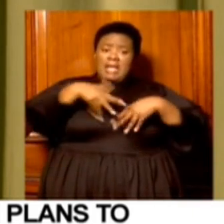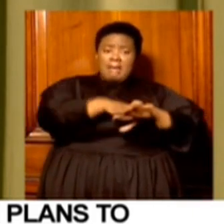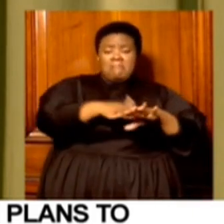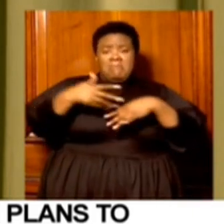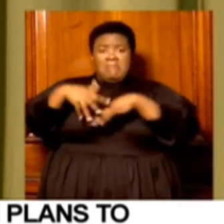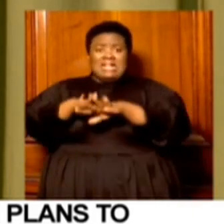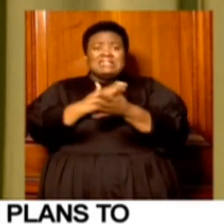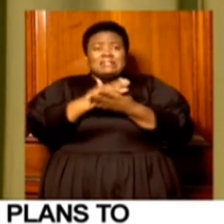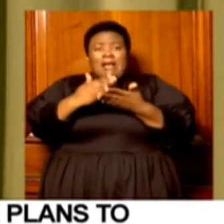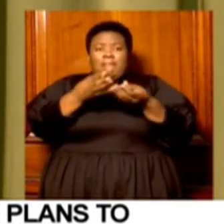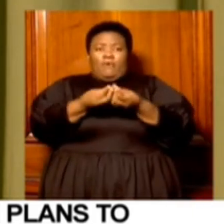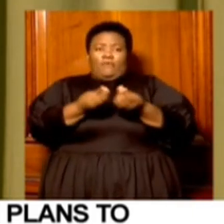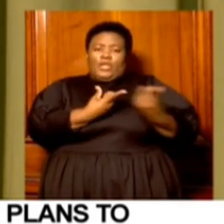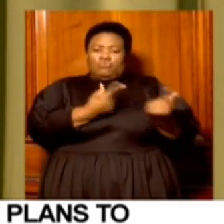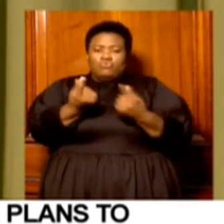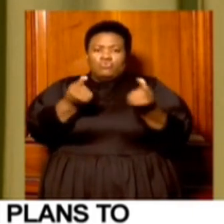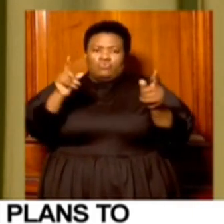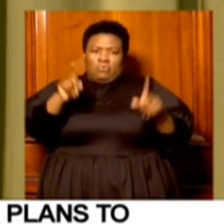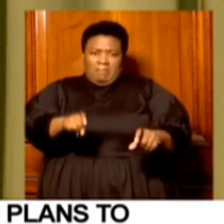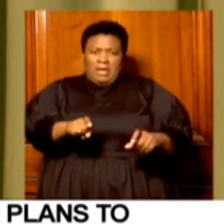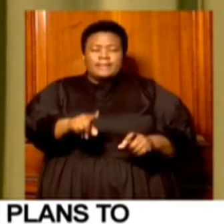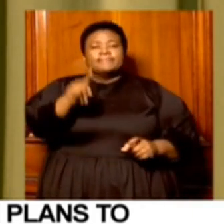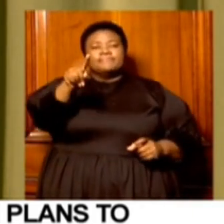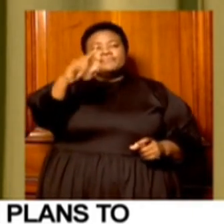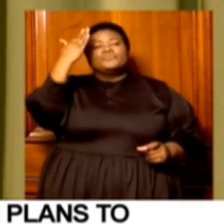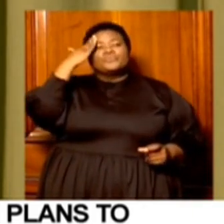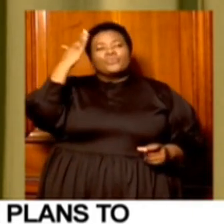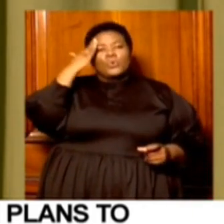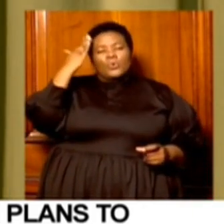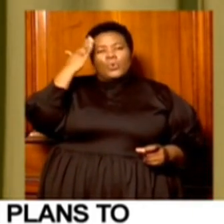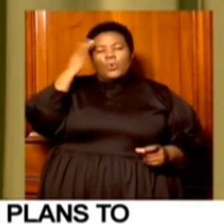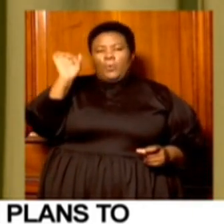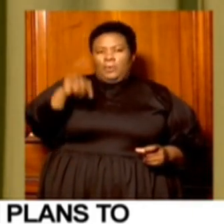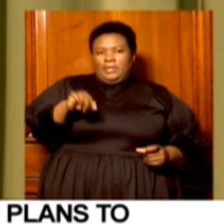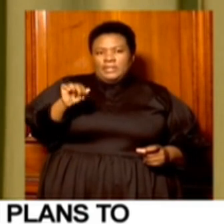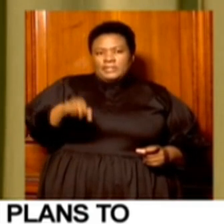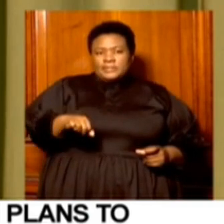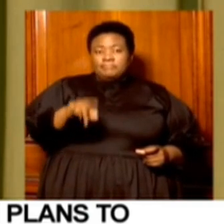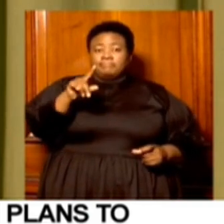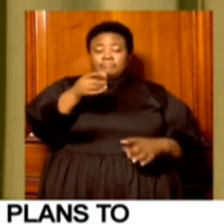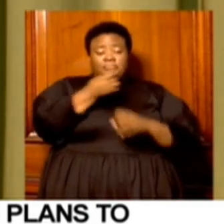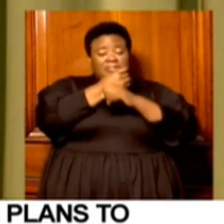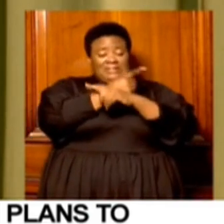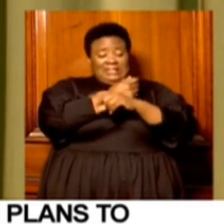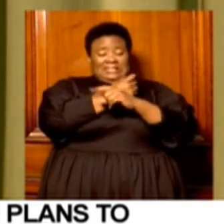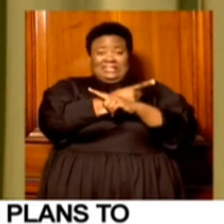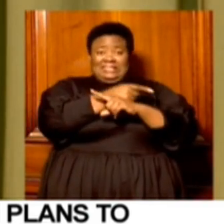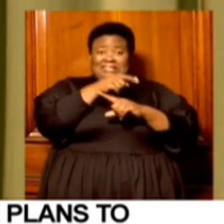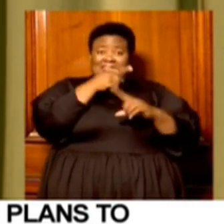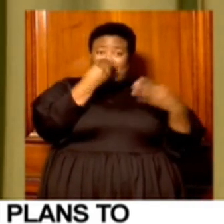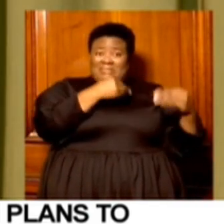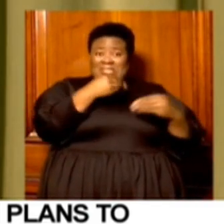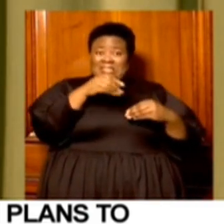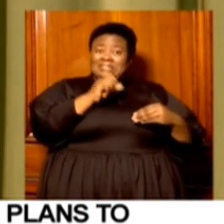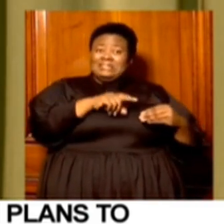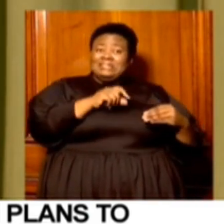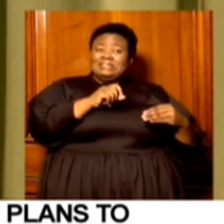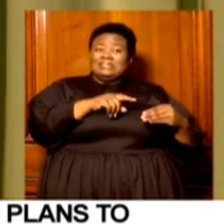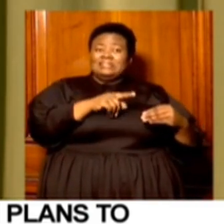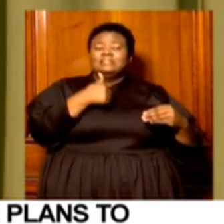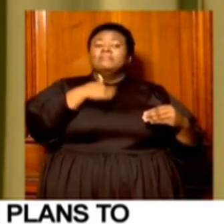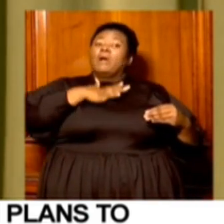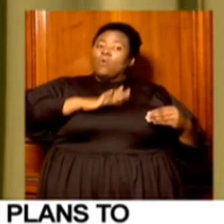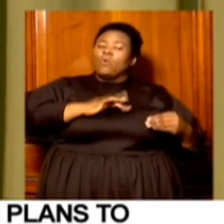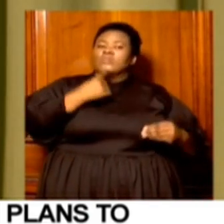we had to do. So you will know, particularly in terms of the taxi industry, that I wish to